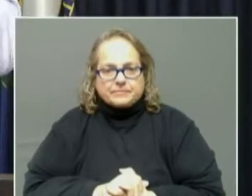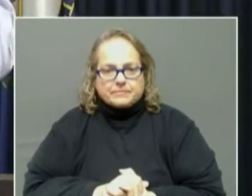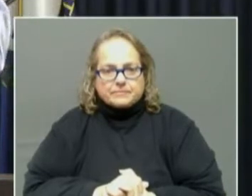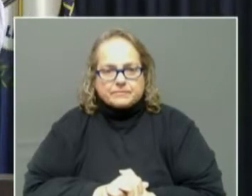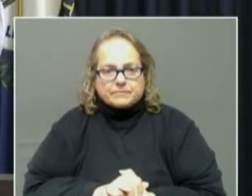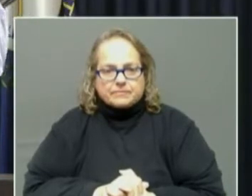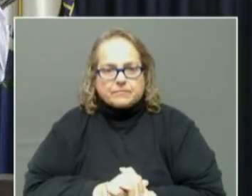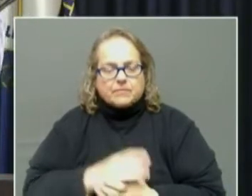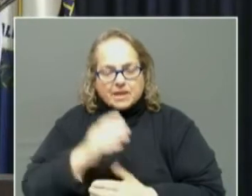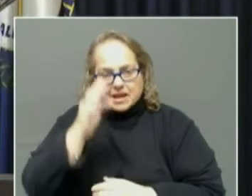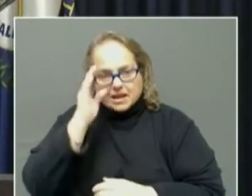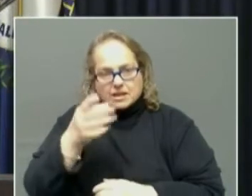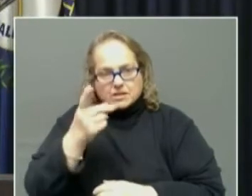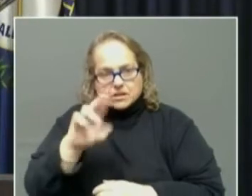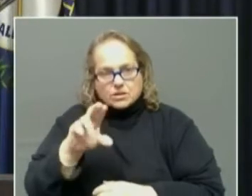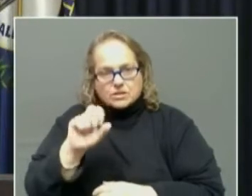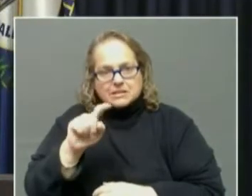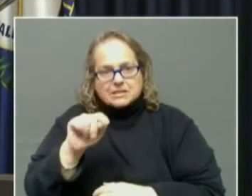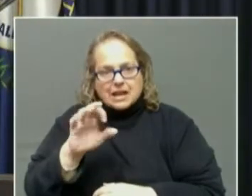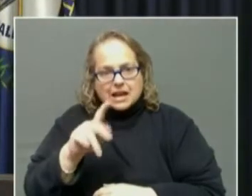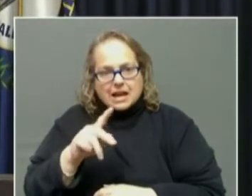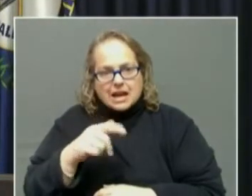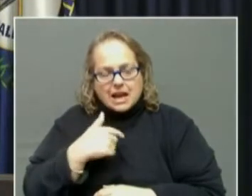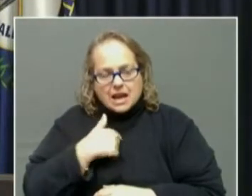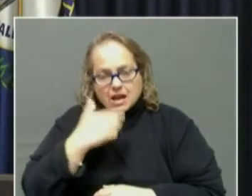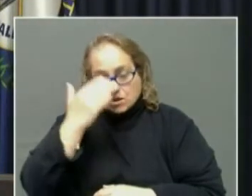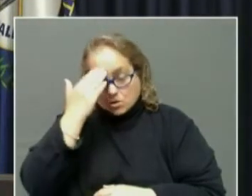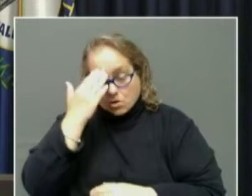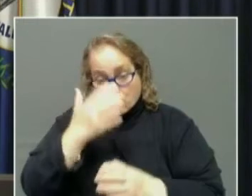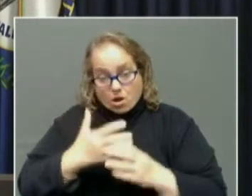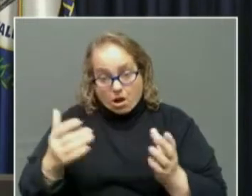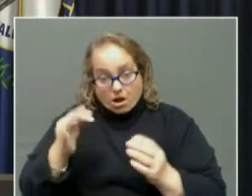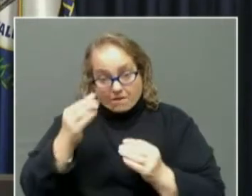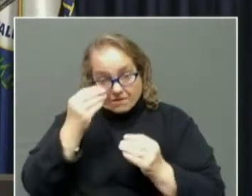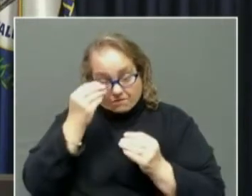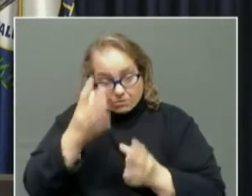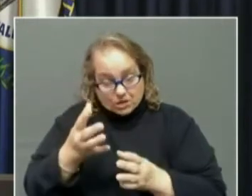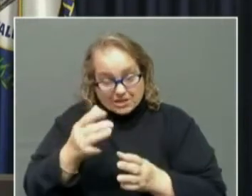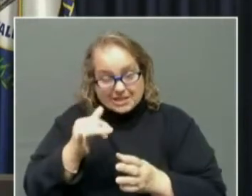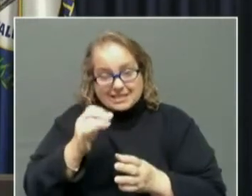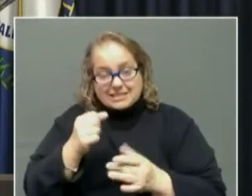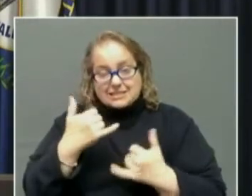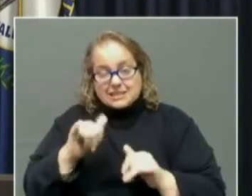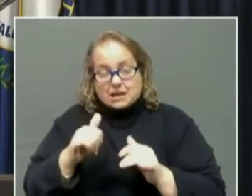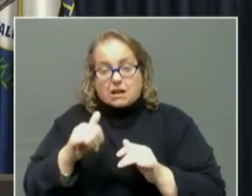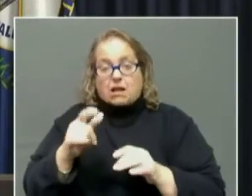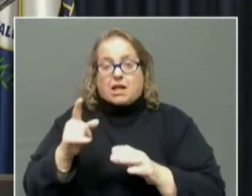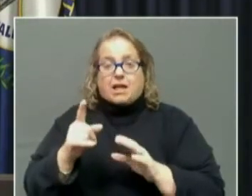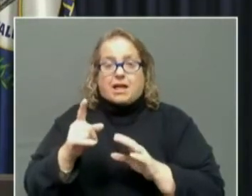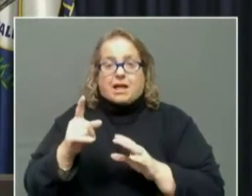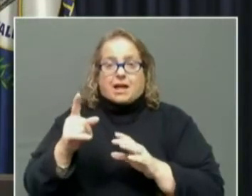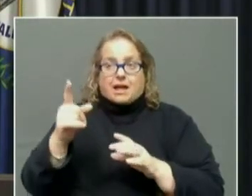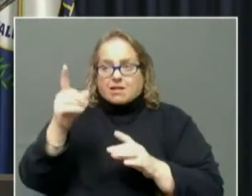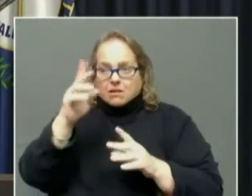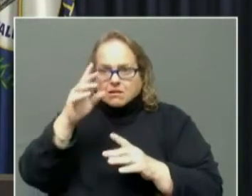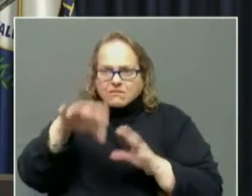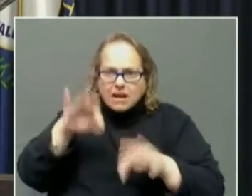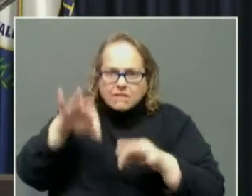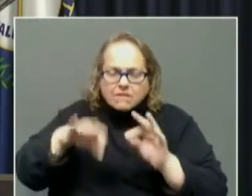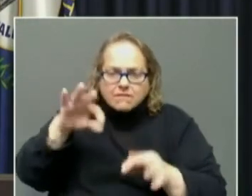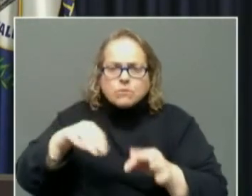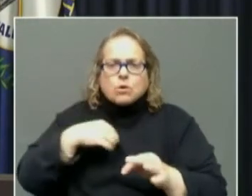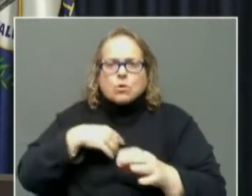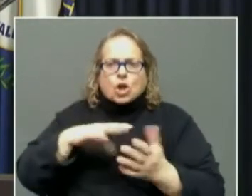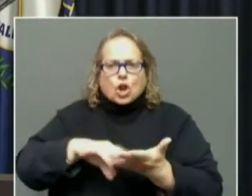Hi, Dr. Stack. I know a lot of this information is still developing and we're just learning more about this. I know